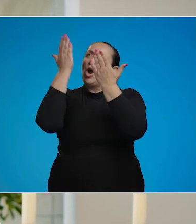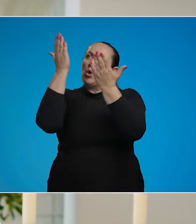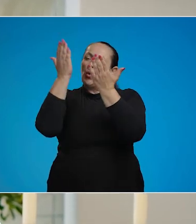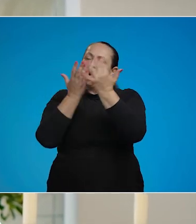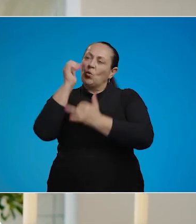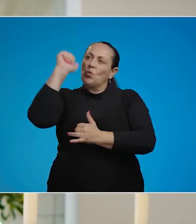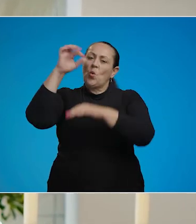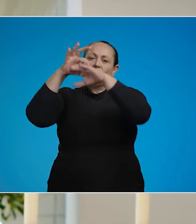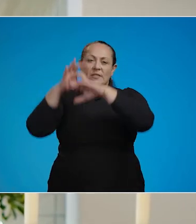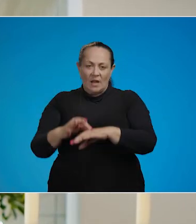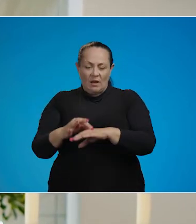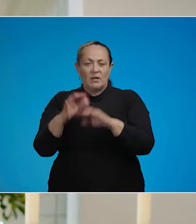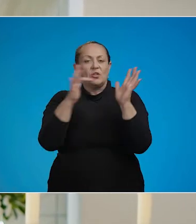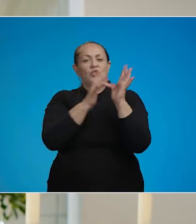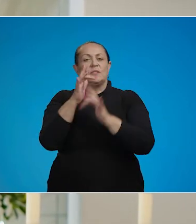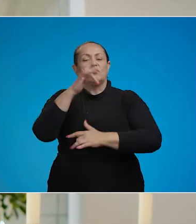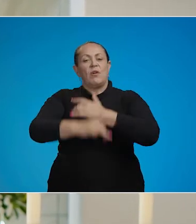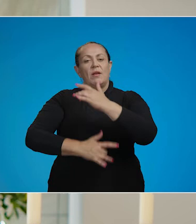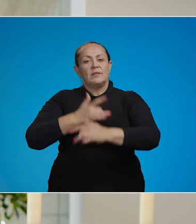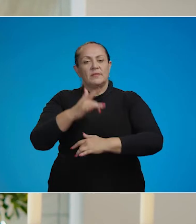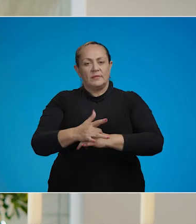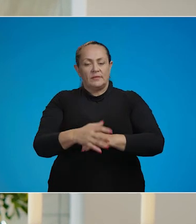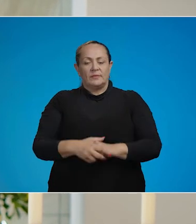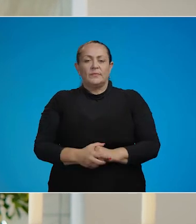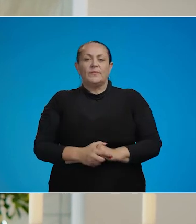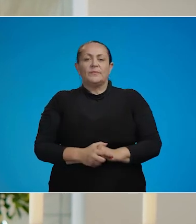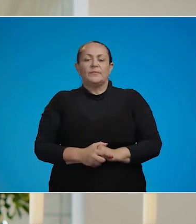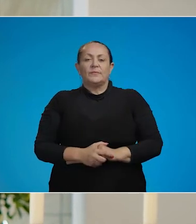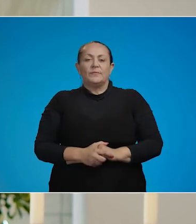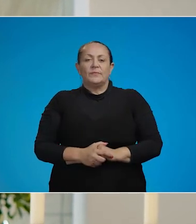you through your son Jesus Christ